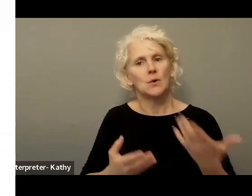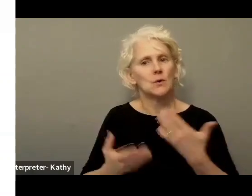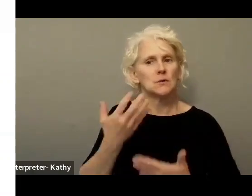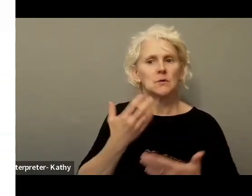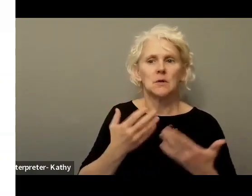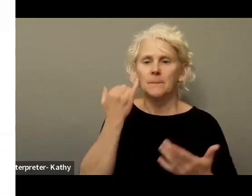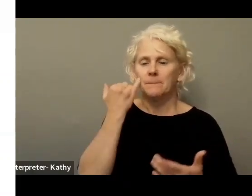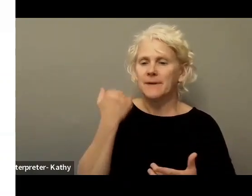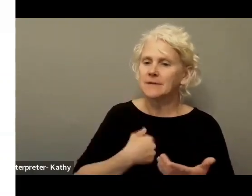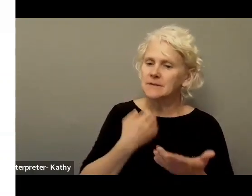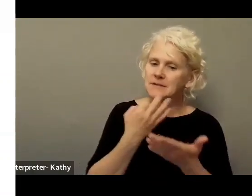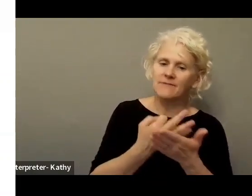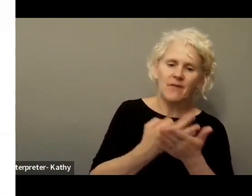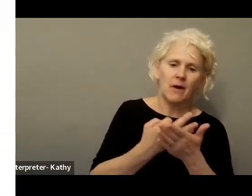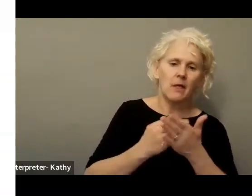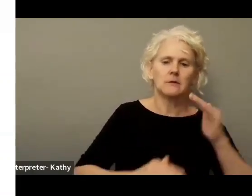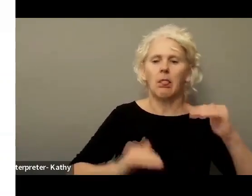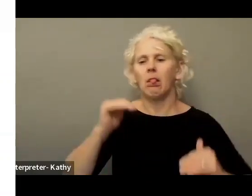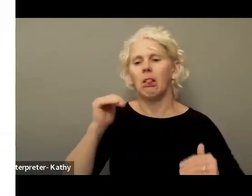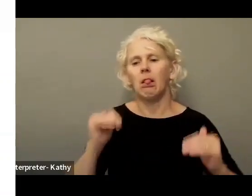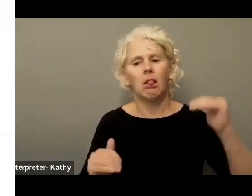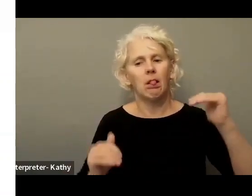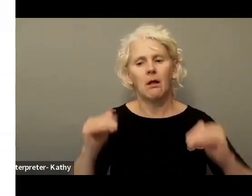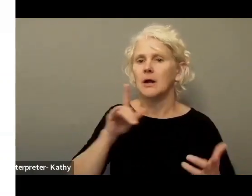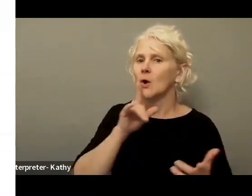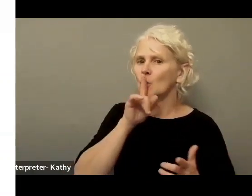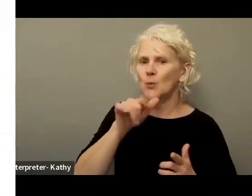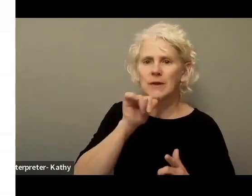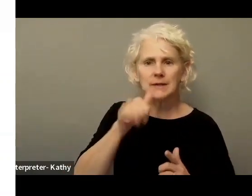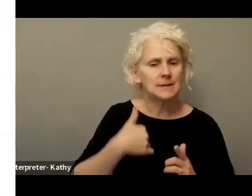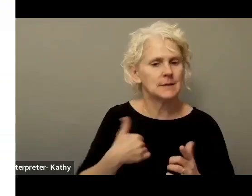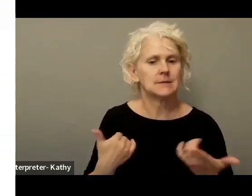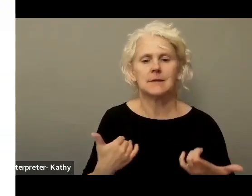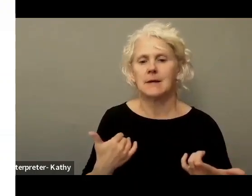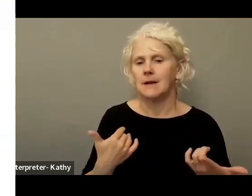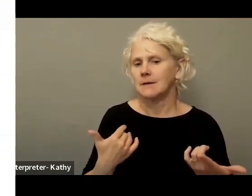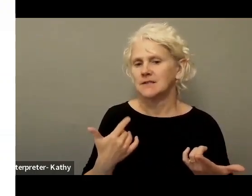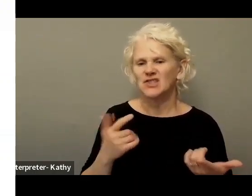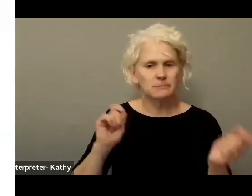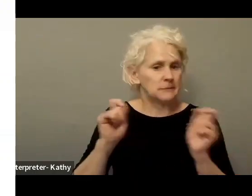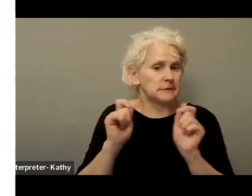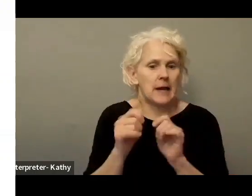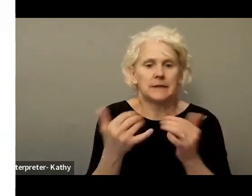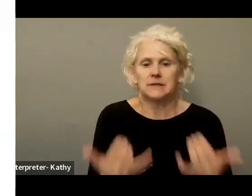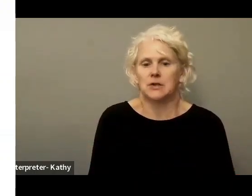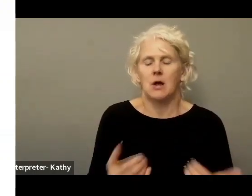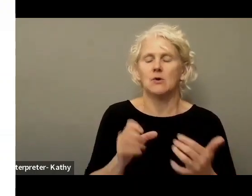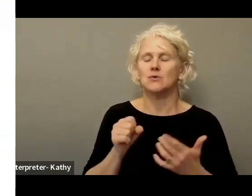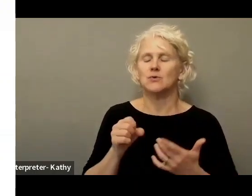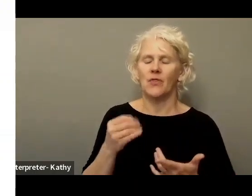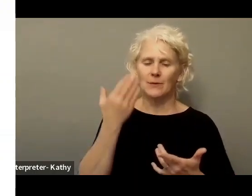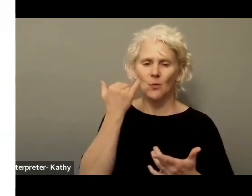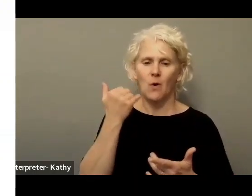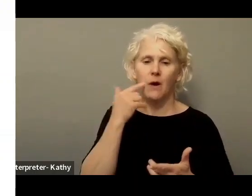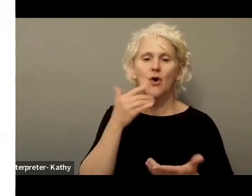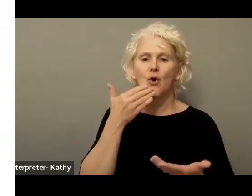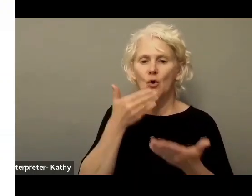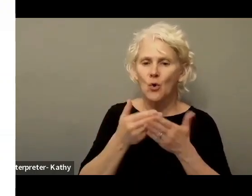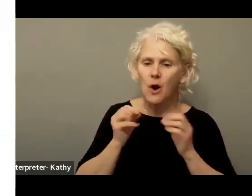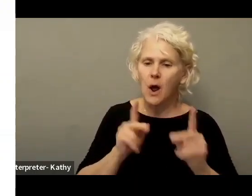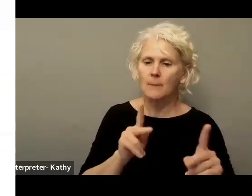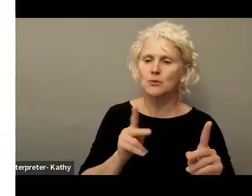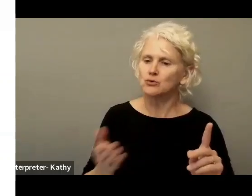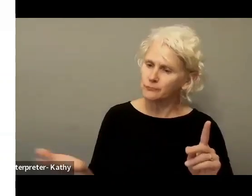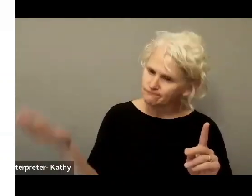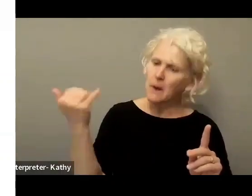basically because of the financial instability, which certainly doesn't seem to be letting up, that there are opportunities for